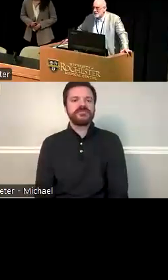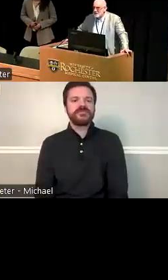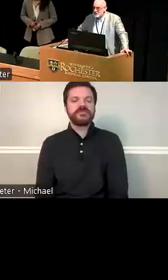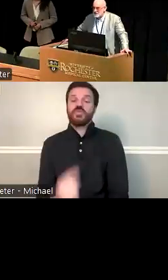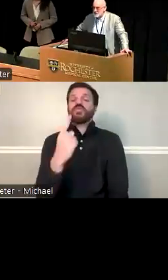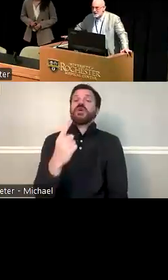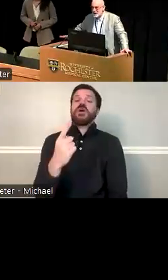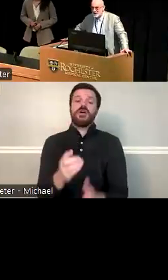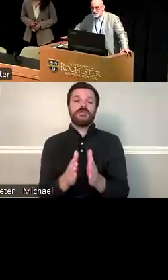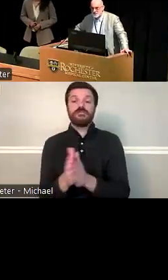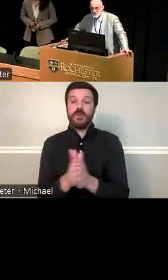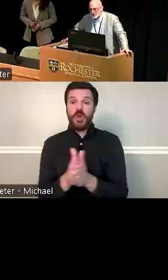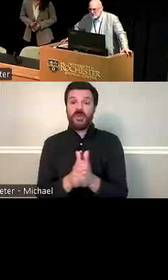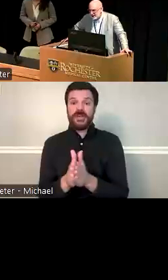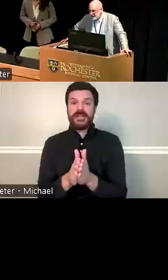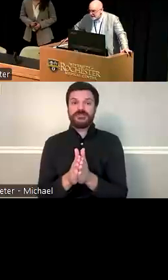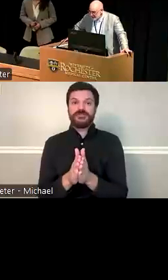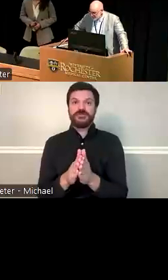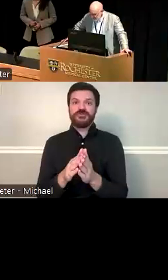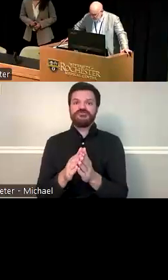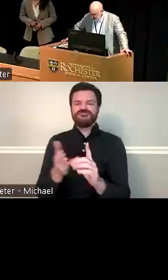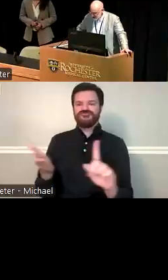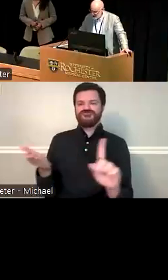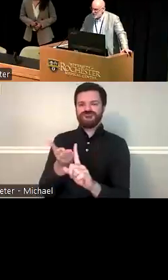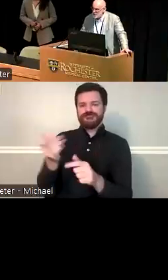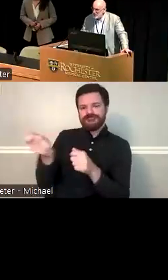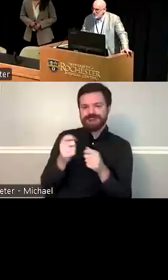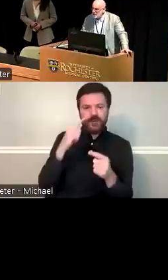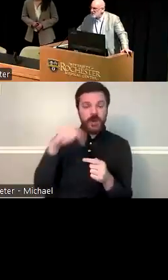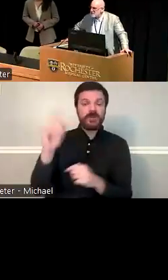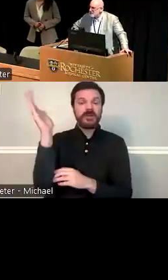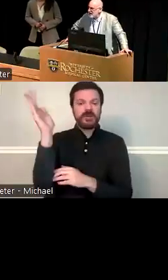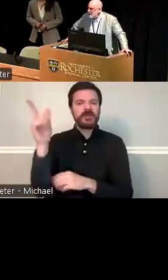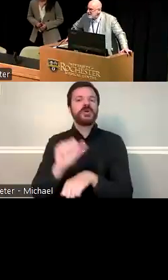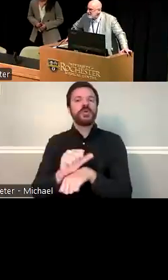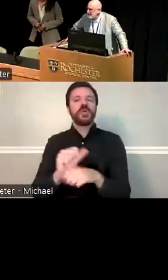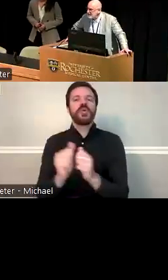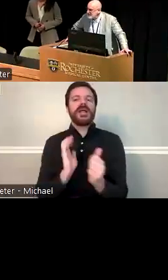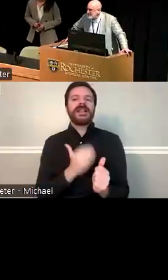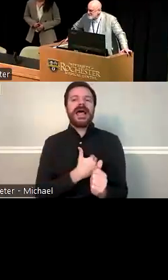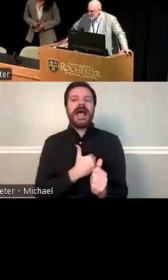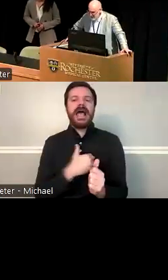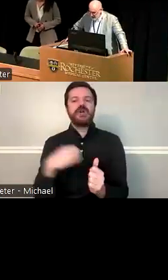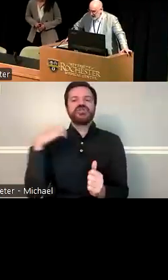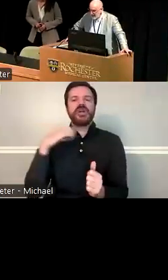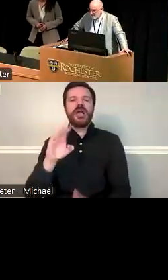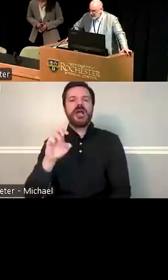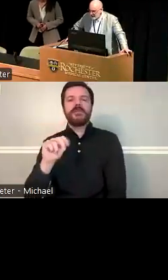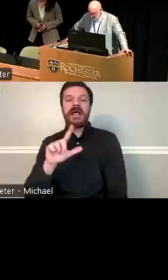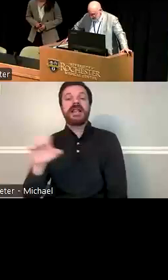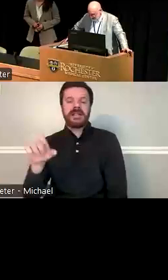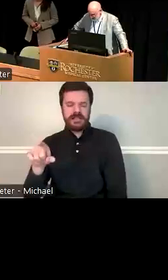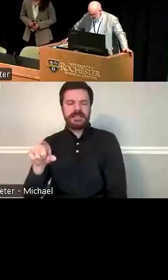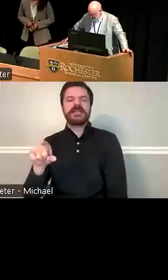motivating factors to get her here for the talk today is she's working with our chair, Ben Lee, on